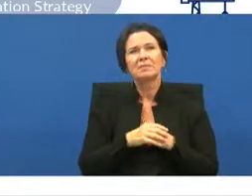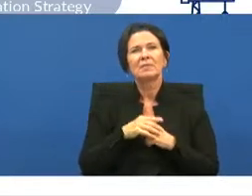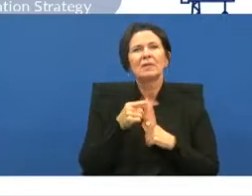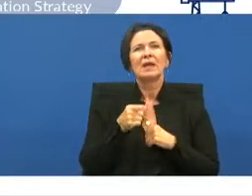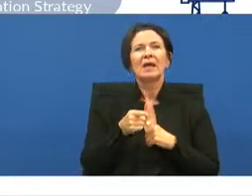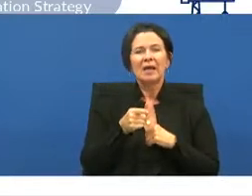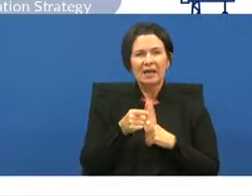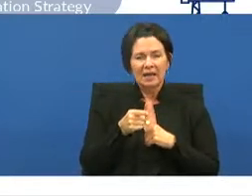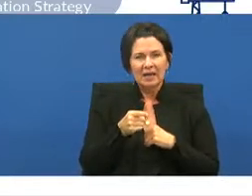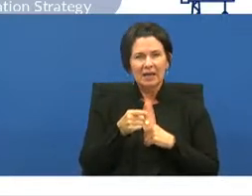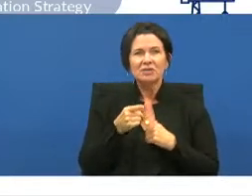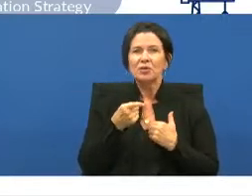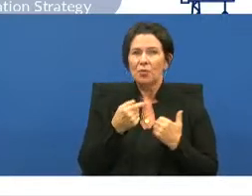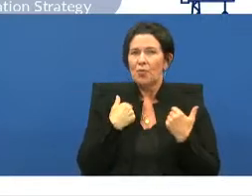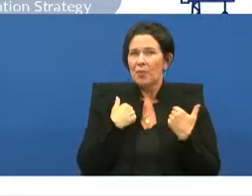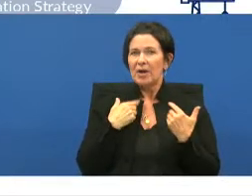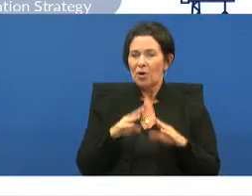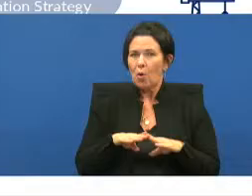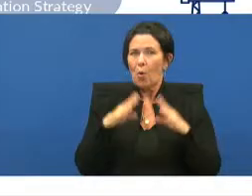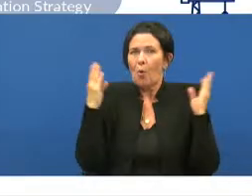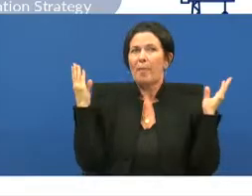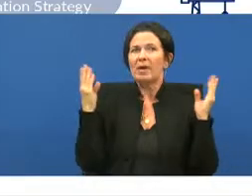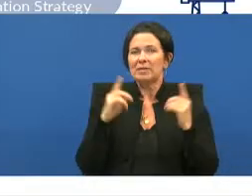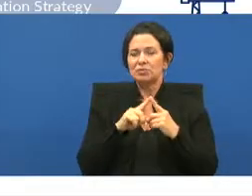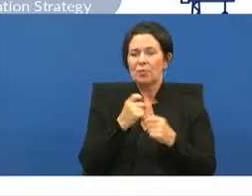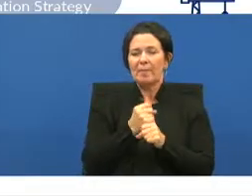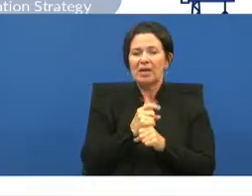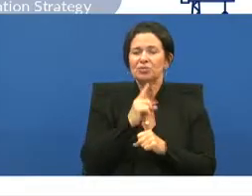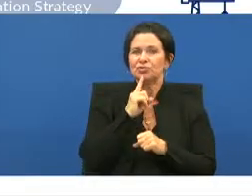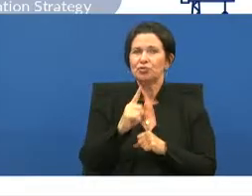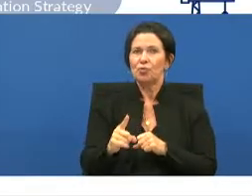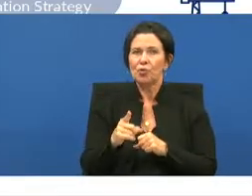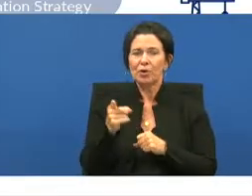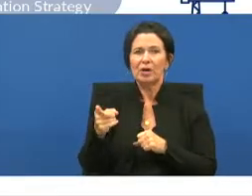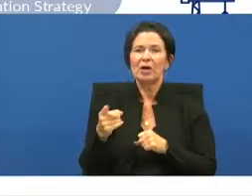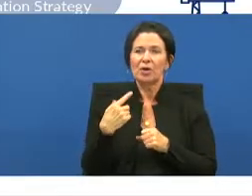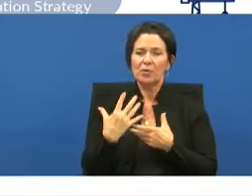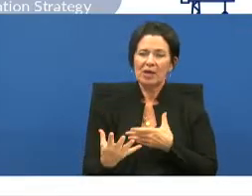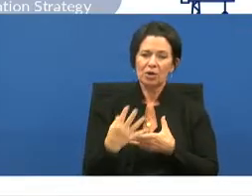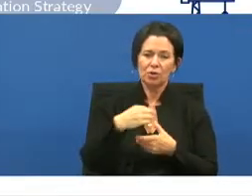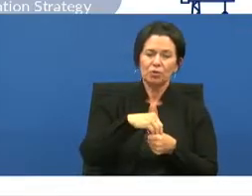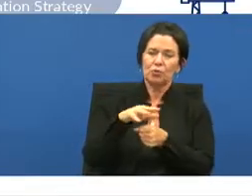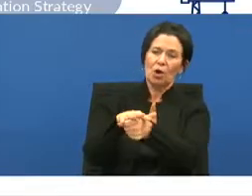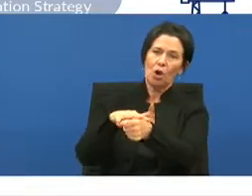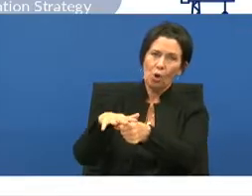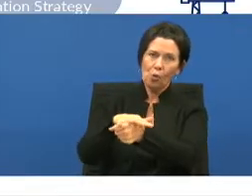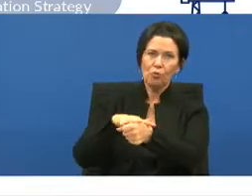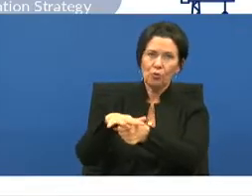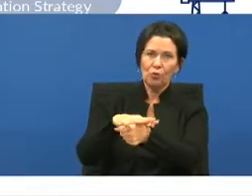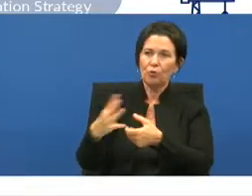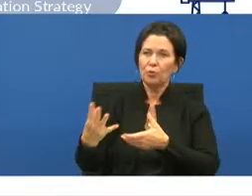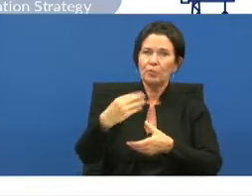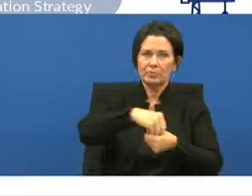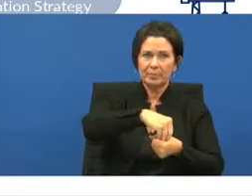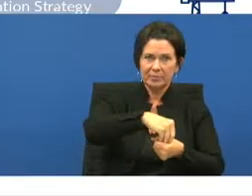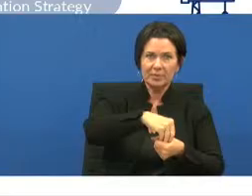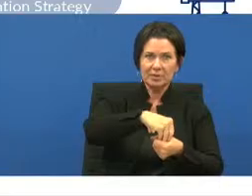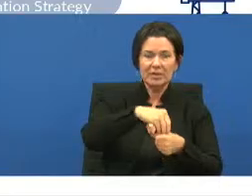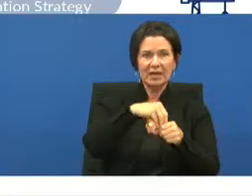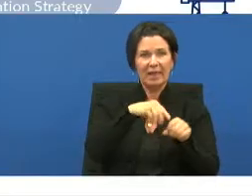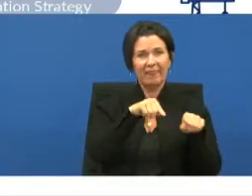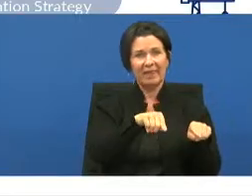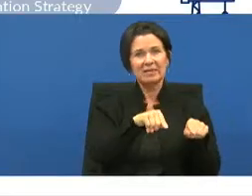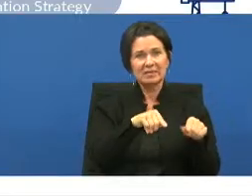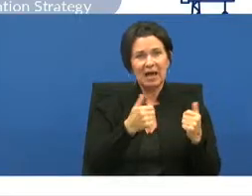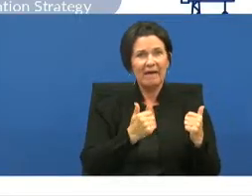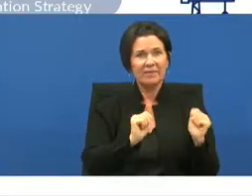nimble and open to making sure that we include local participation in this team effort and make sure that we are engaged